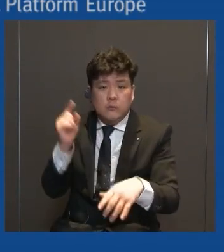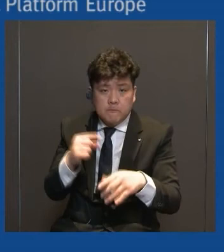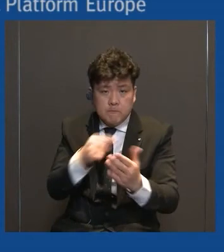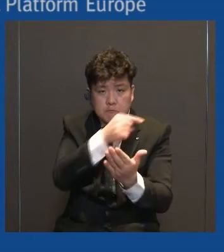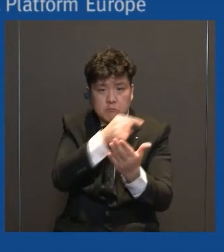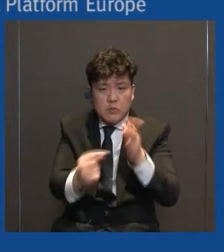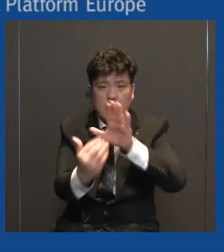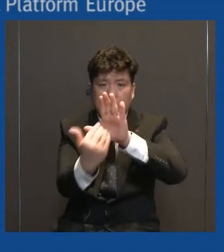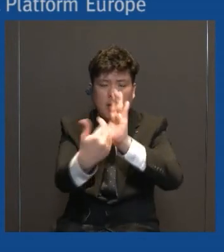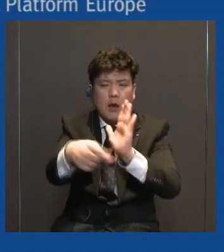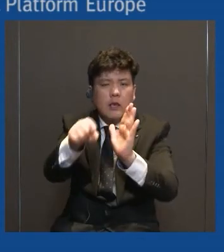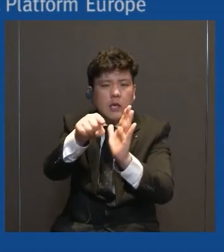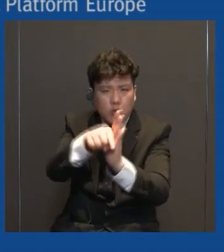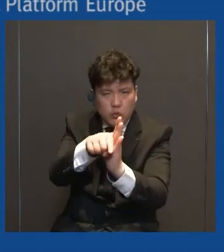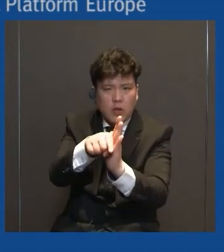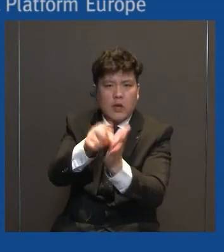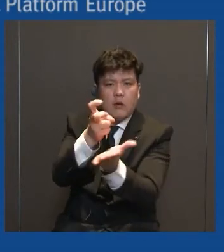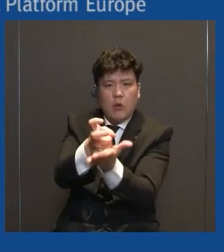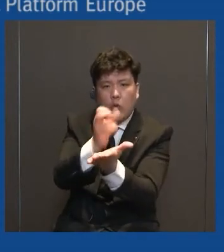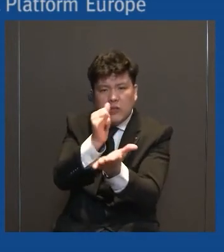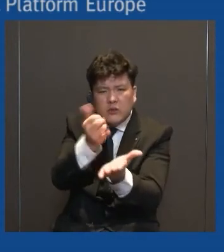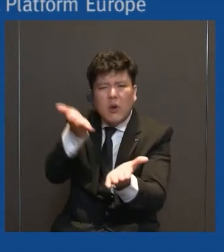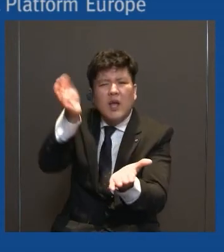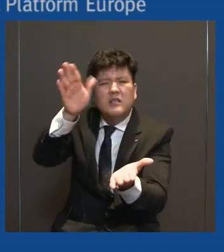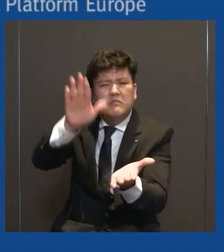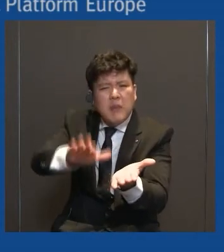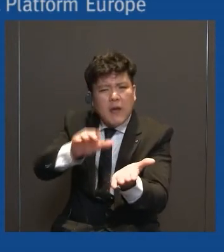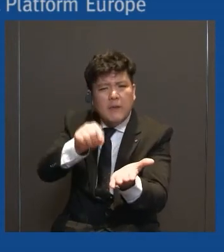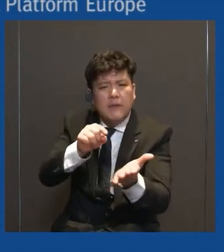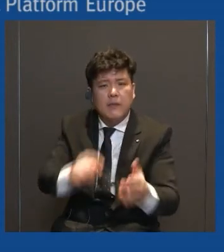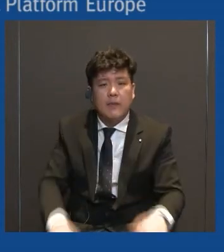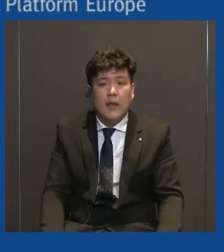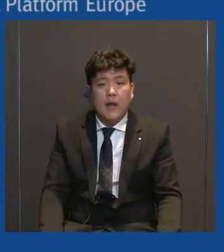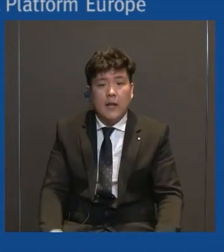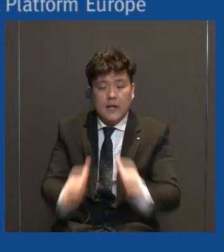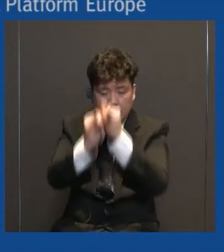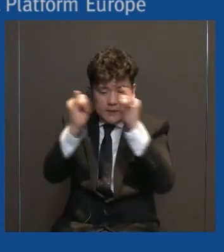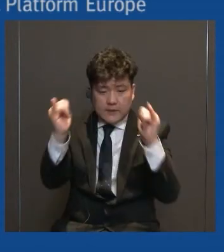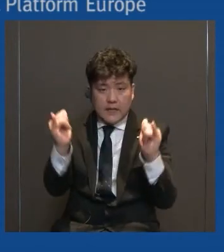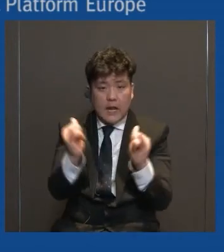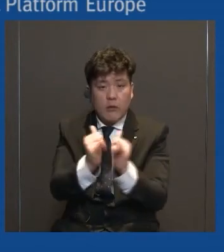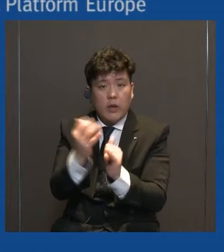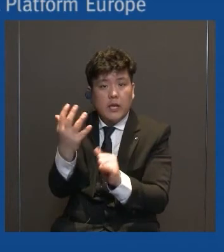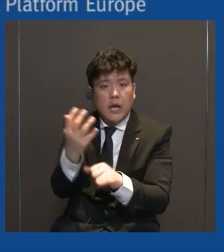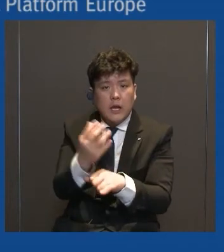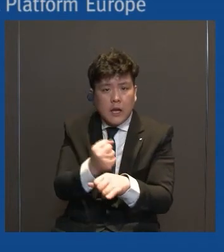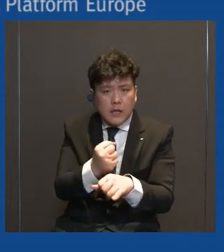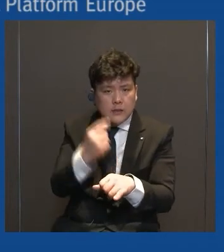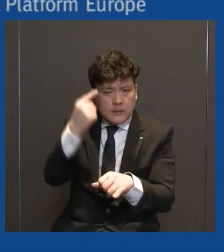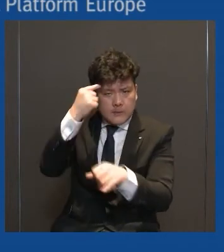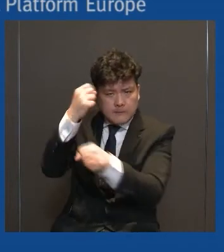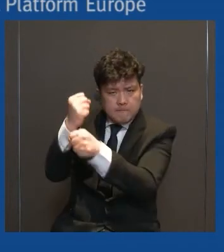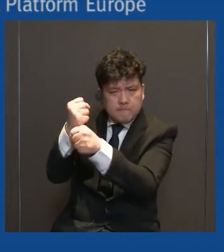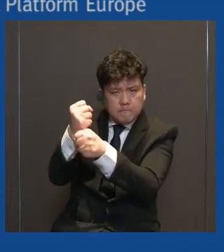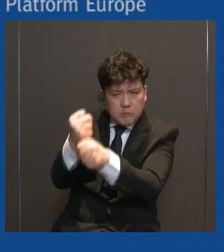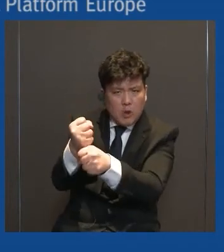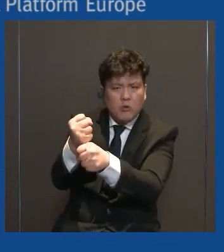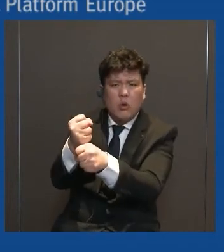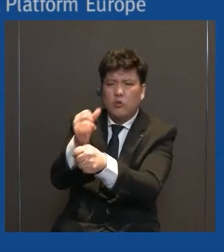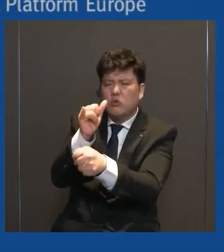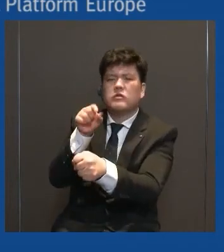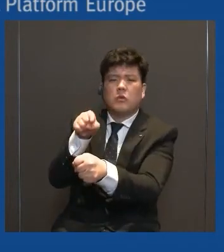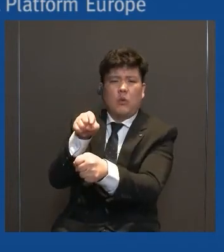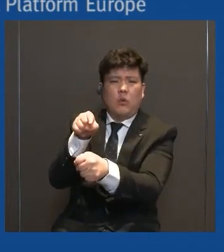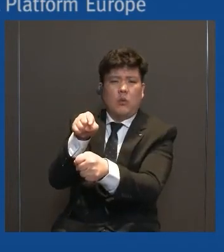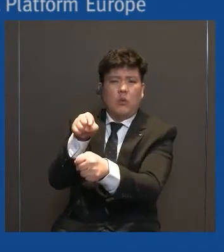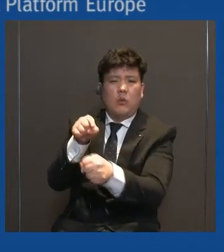precisely because it reproduces the same biases that we as society have. So a UN convention will really provide us with this very much needed